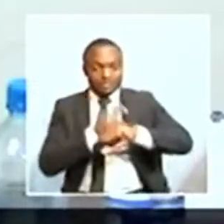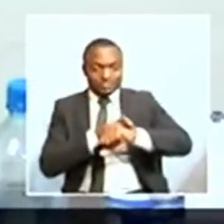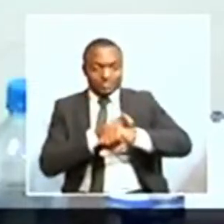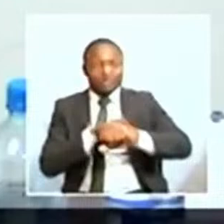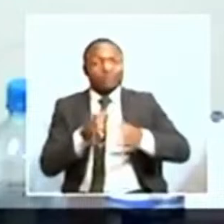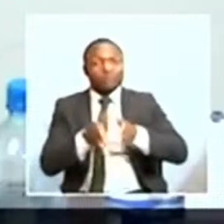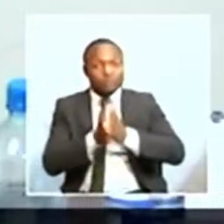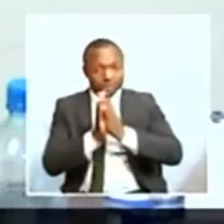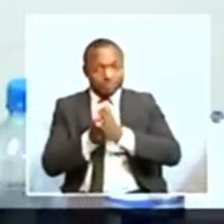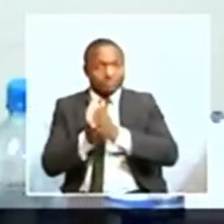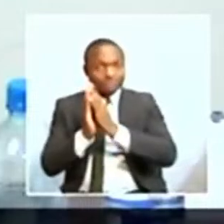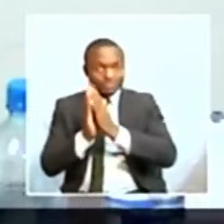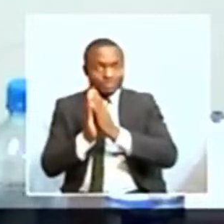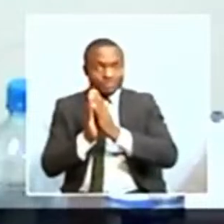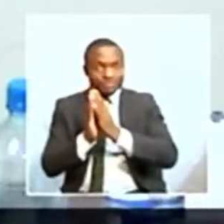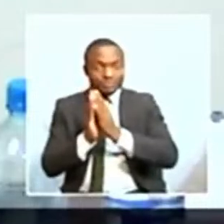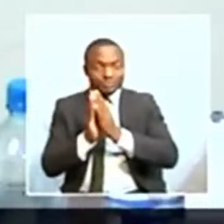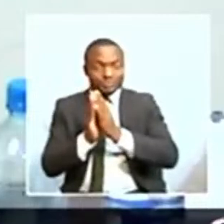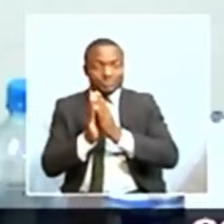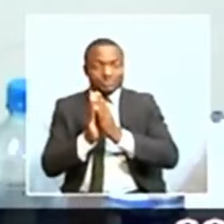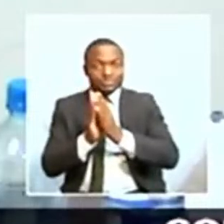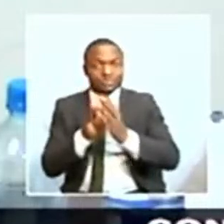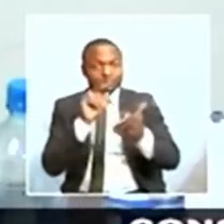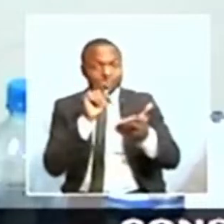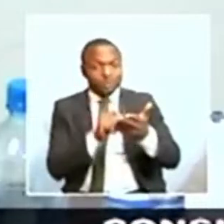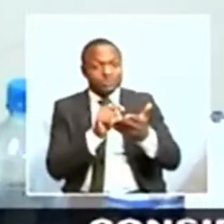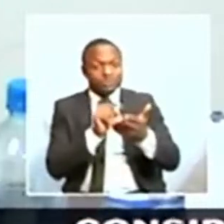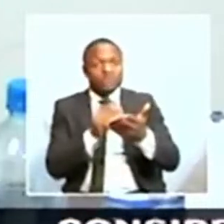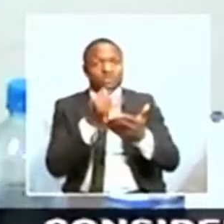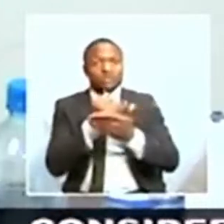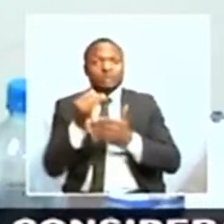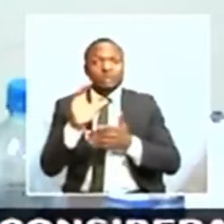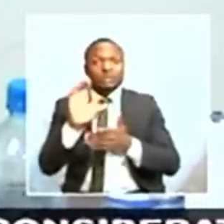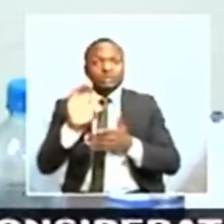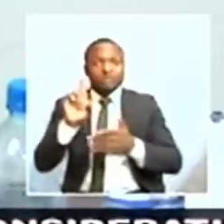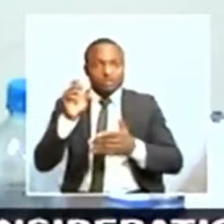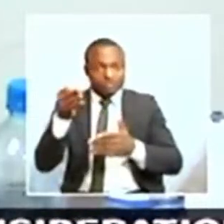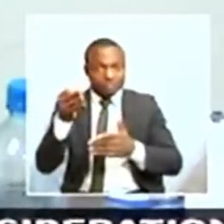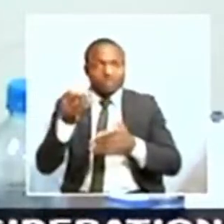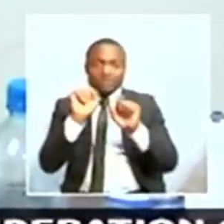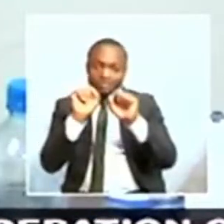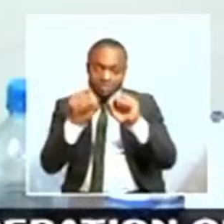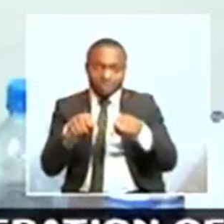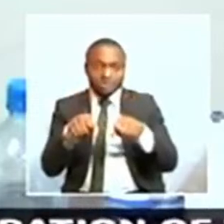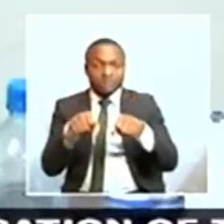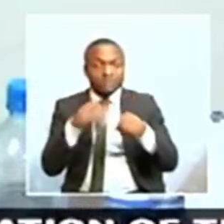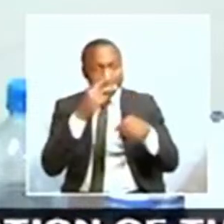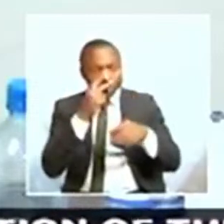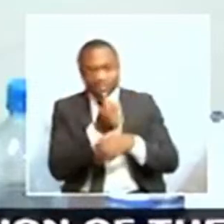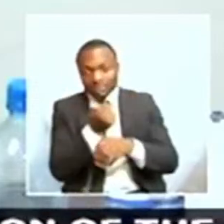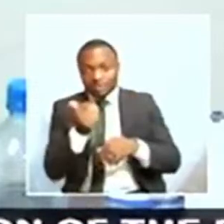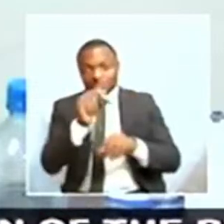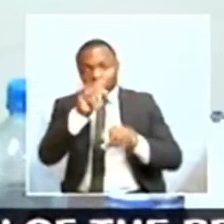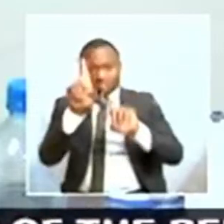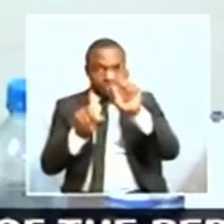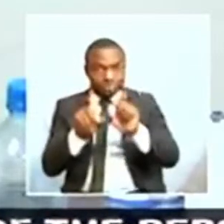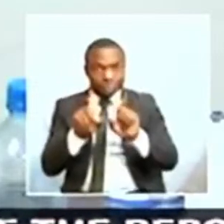ask and take the councils on the CDF report. May we look at other